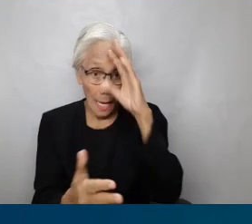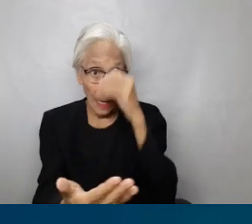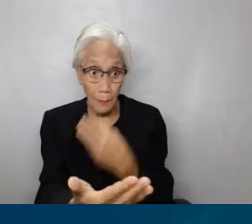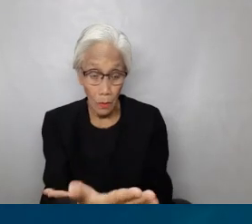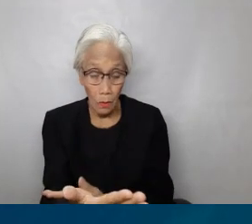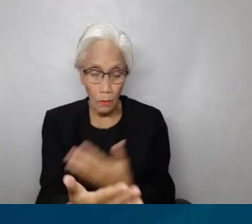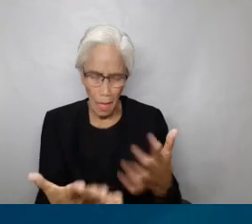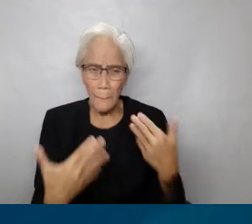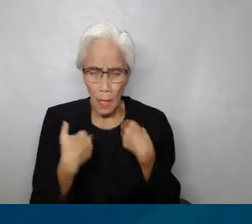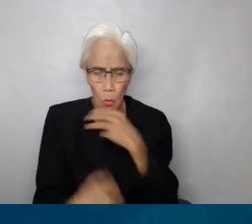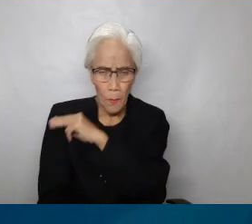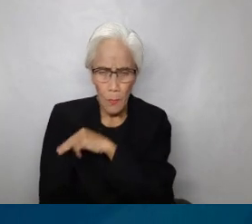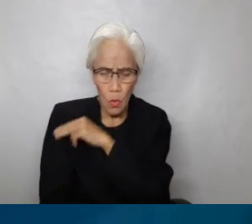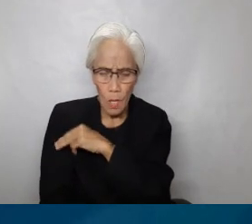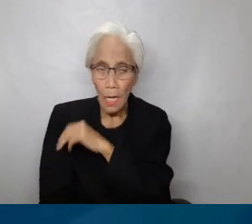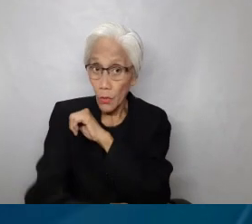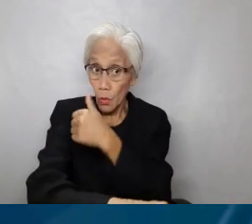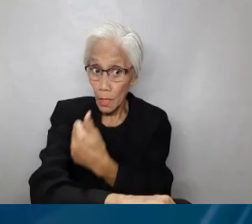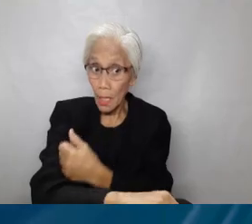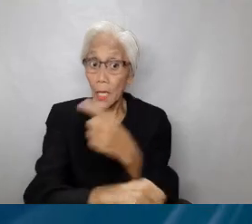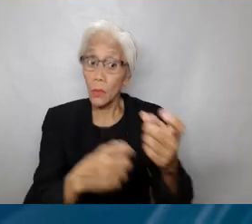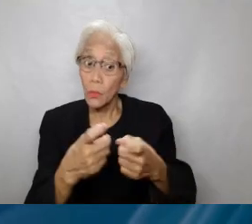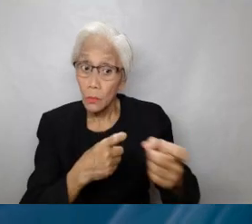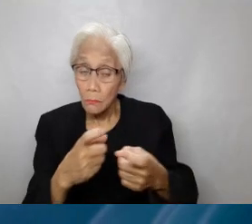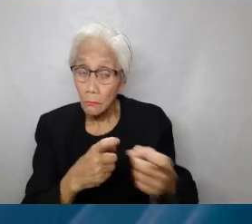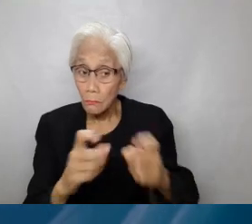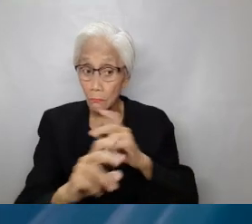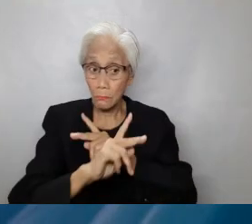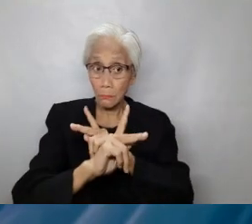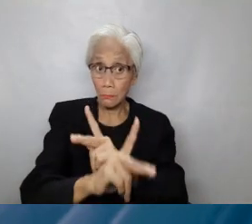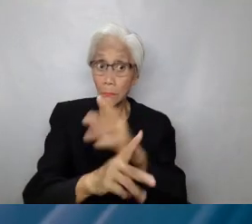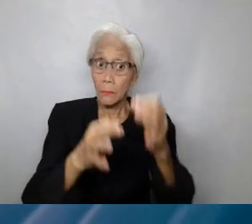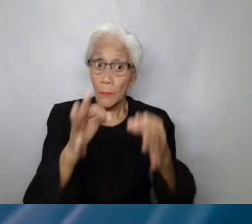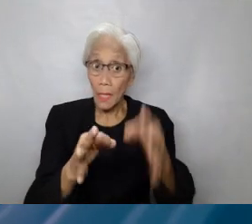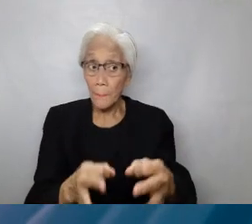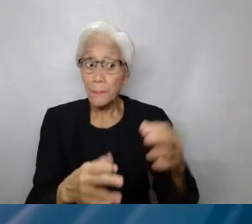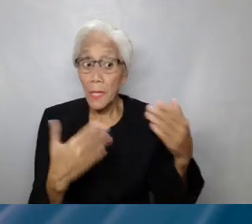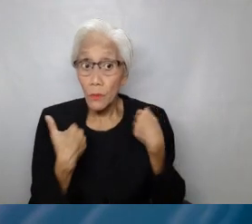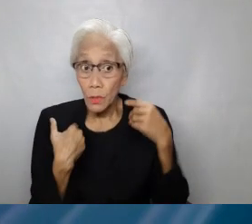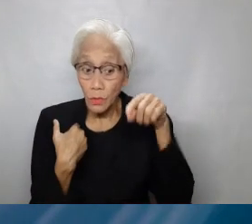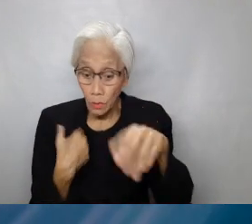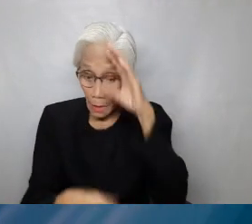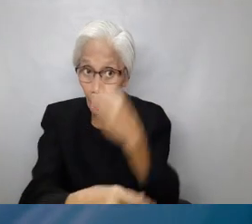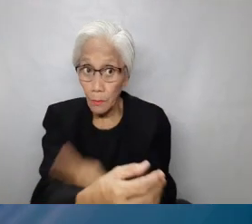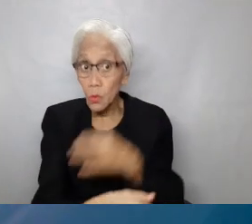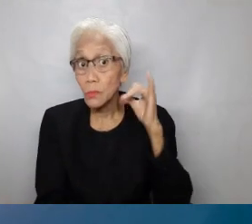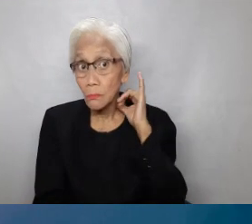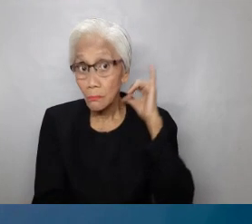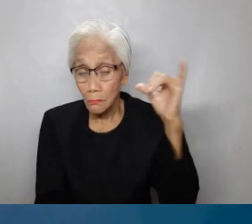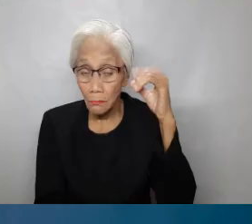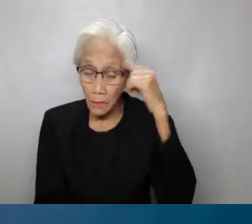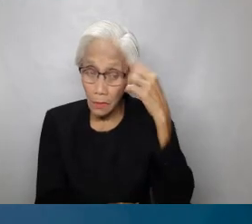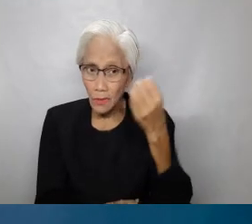Kung anak mo, halimbawa yan, may moral authority ka diyang pigilan o hadlangan siya kung may suicidal